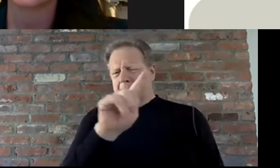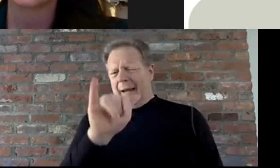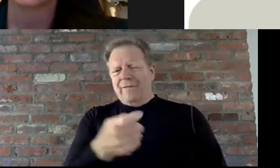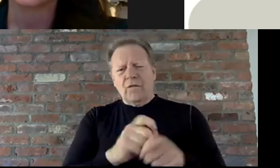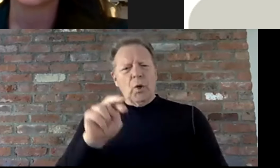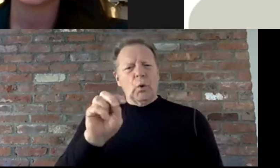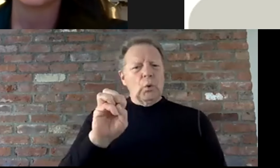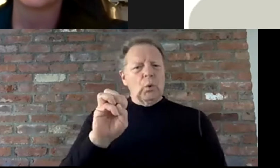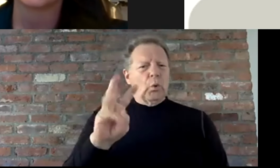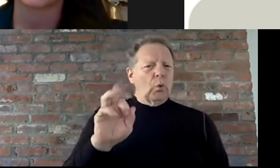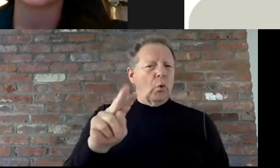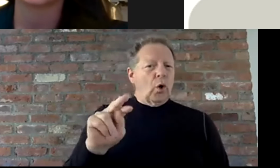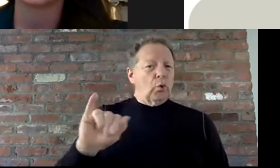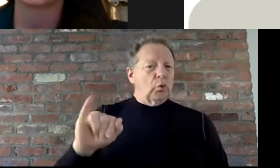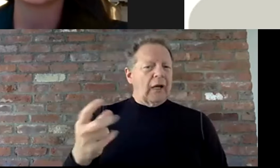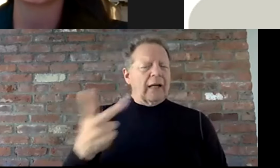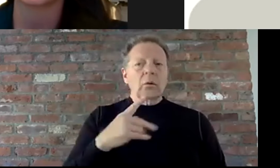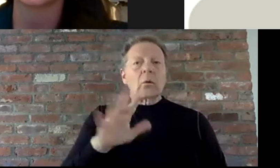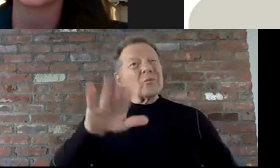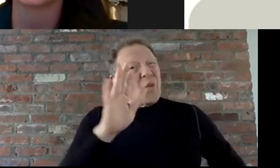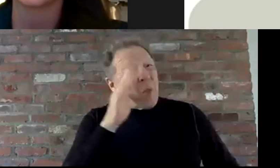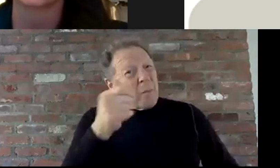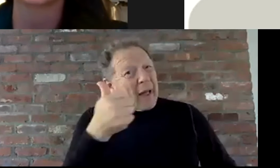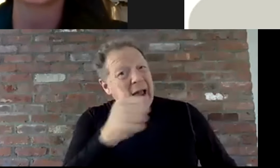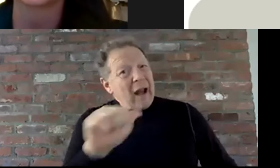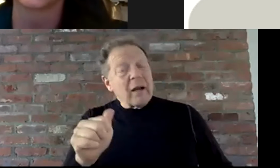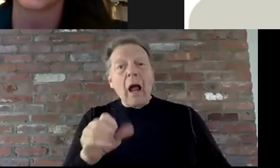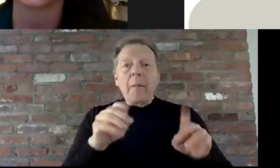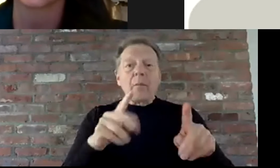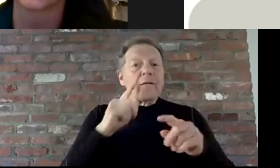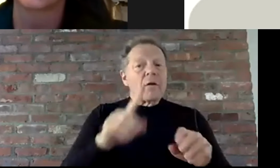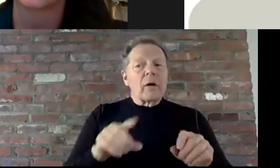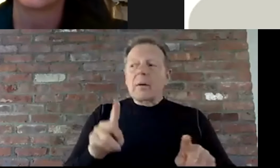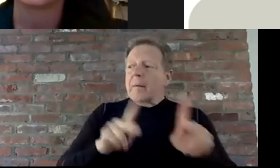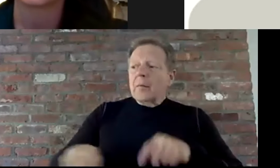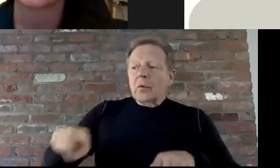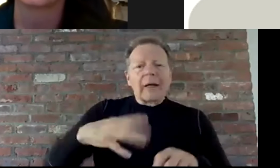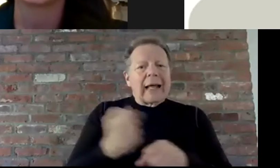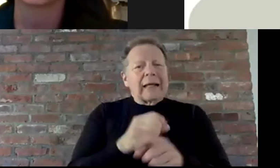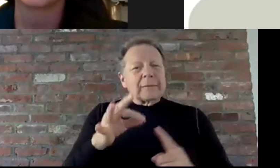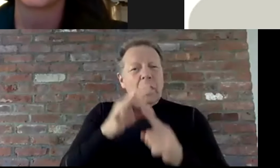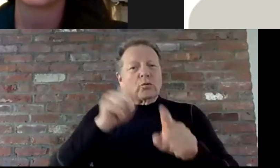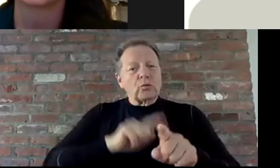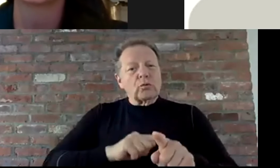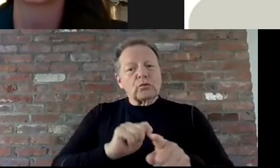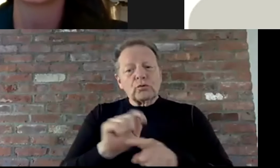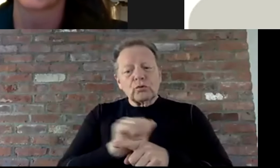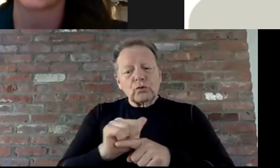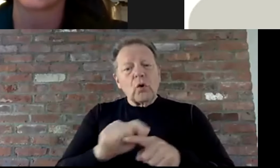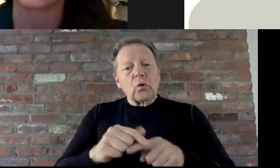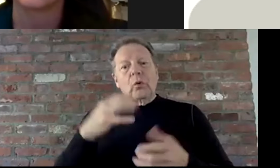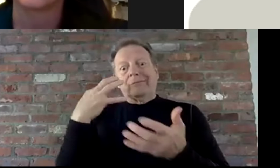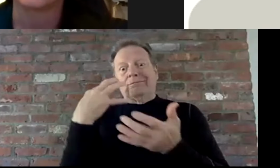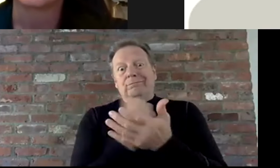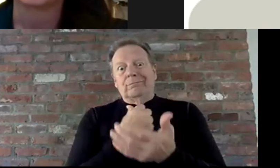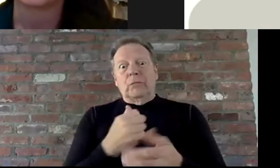asked, will there be any opportunities for residents to gain specialized training to gain employment in this